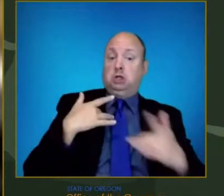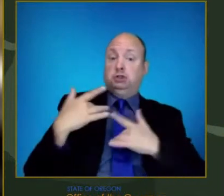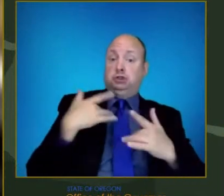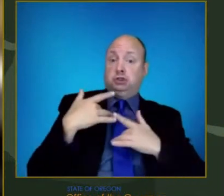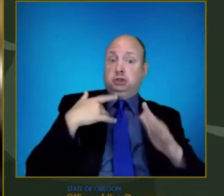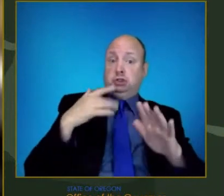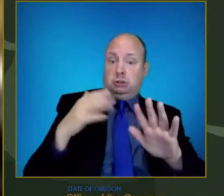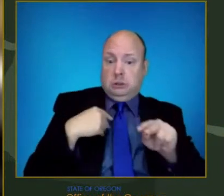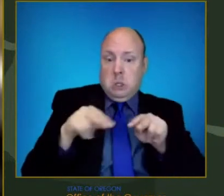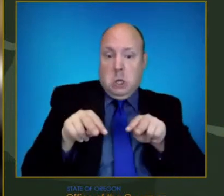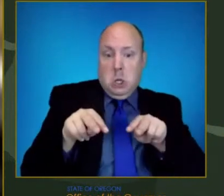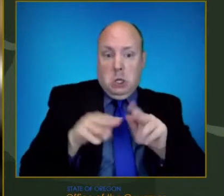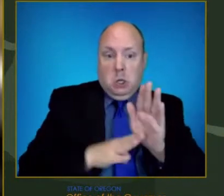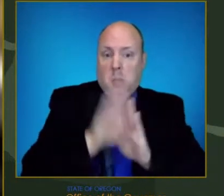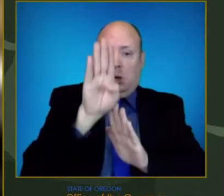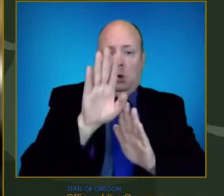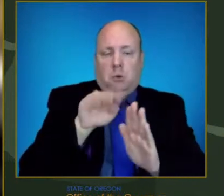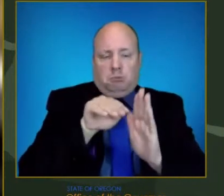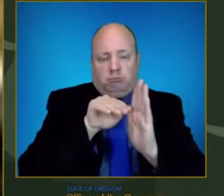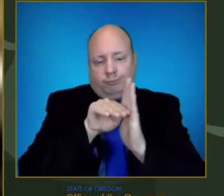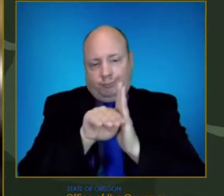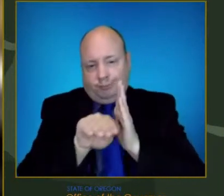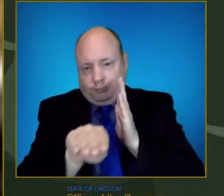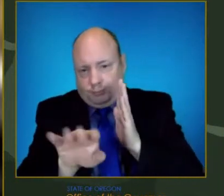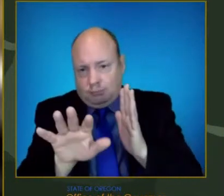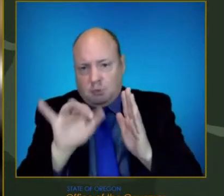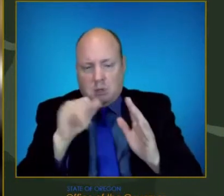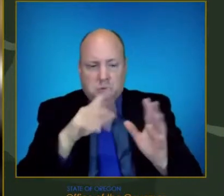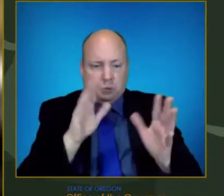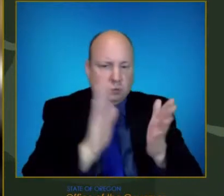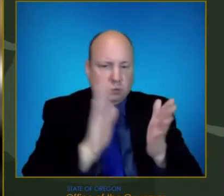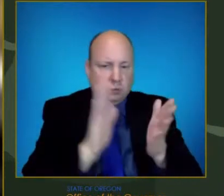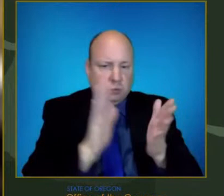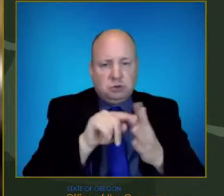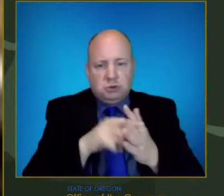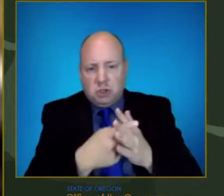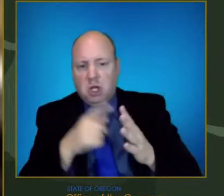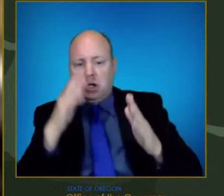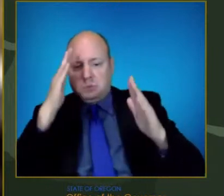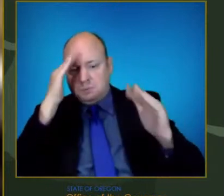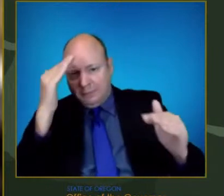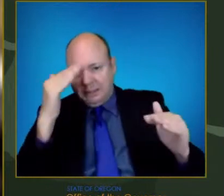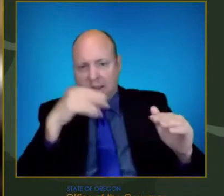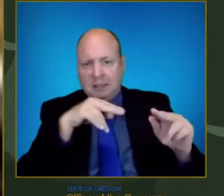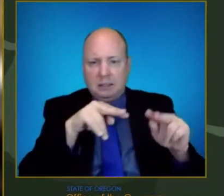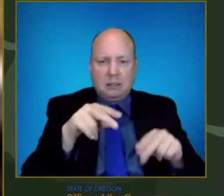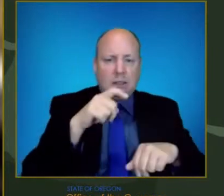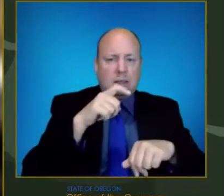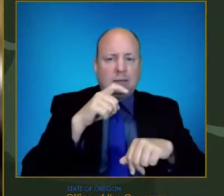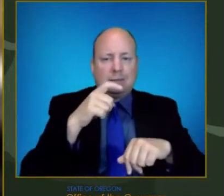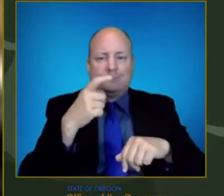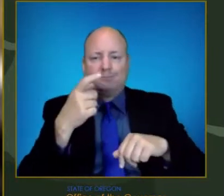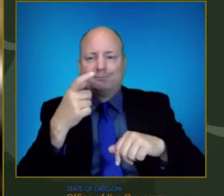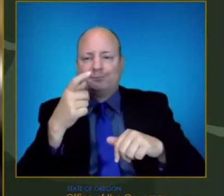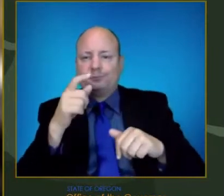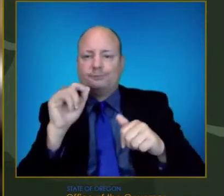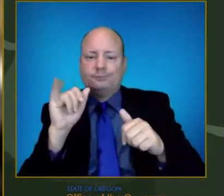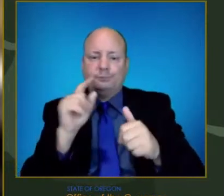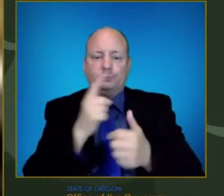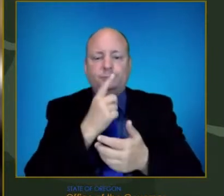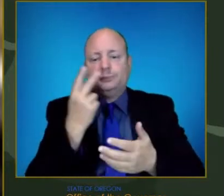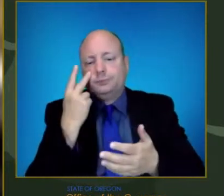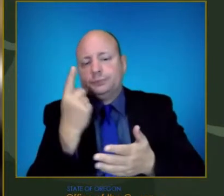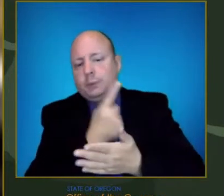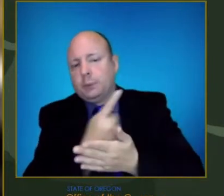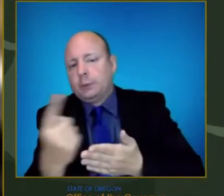early because all those things that I mentioned, like school starting, it takes a little while. It's not just something you're going to see in the first week or two. It takes a